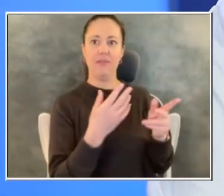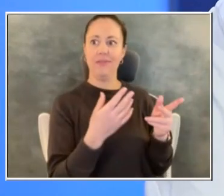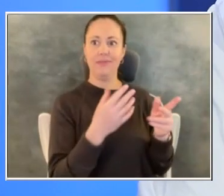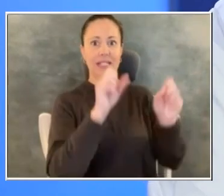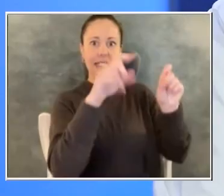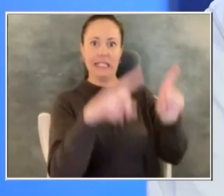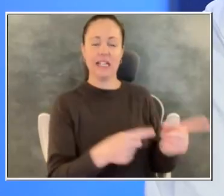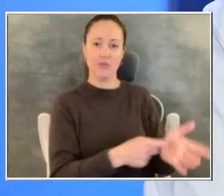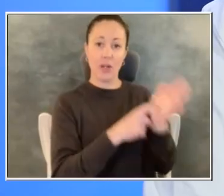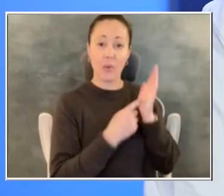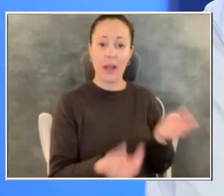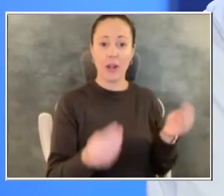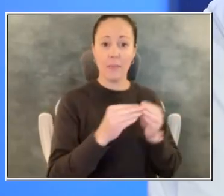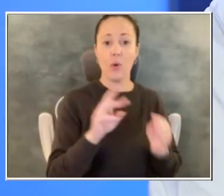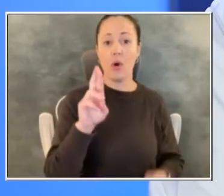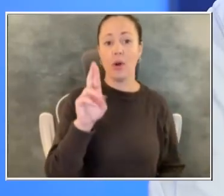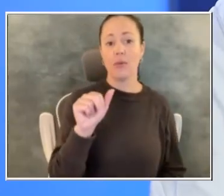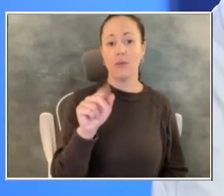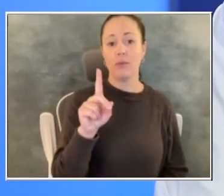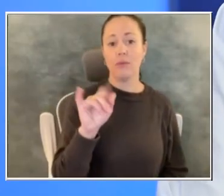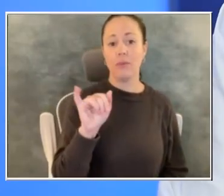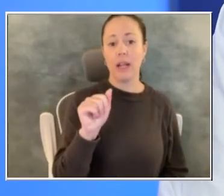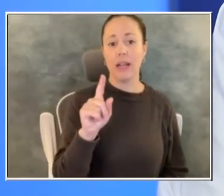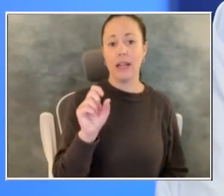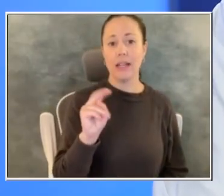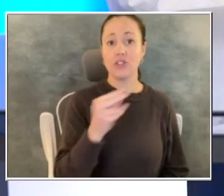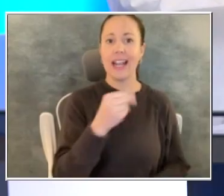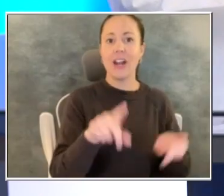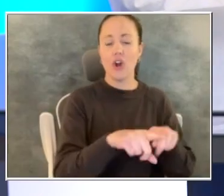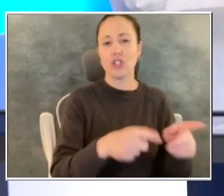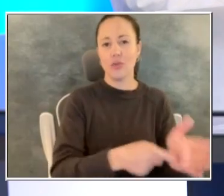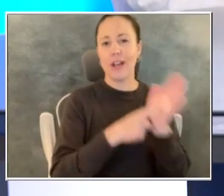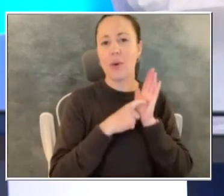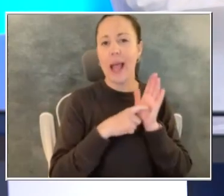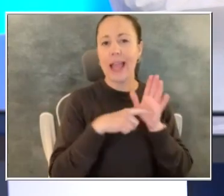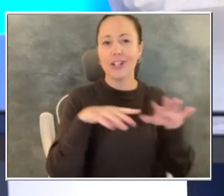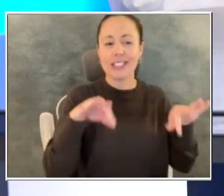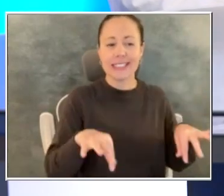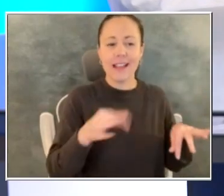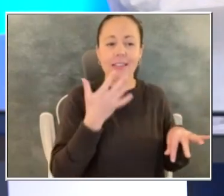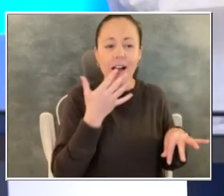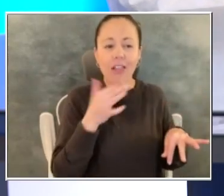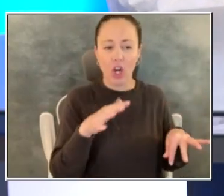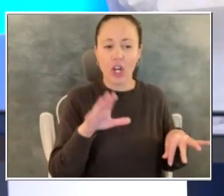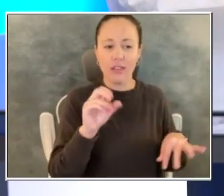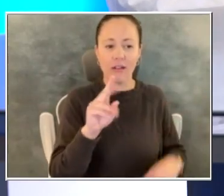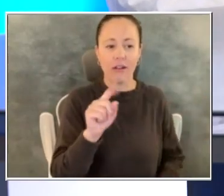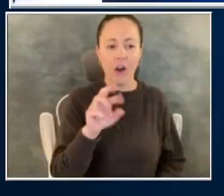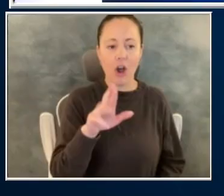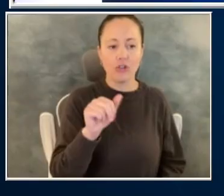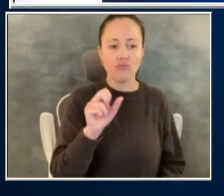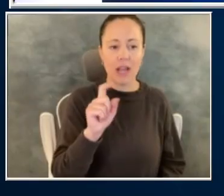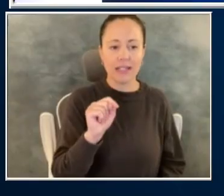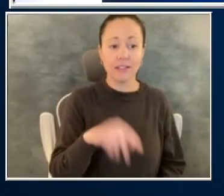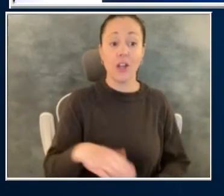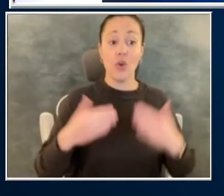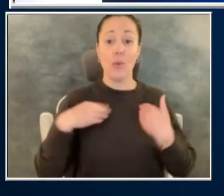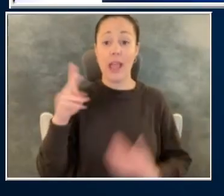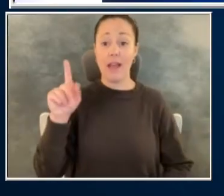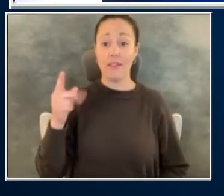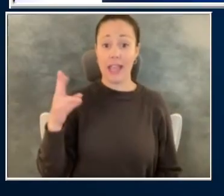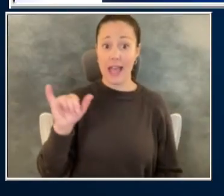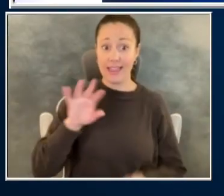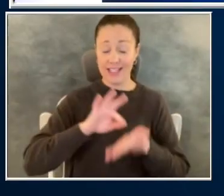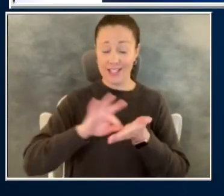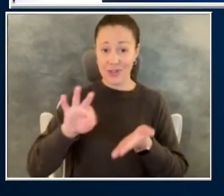requiring dye. Yeah, requiring contrast. We have Kathy's scores in, and Dr. Hughes Thompson, I'm going to get to my